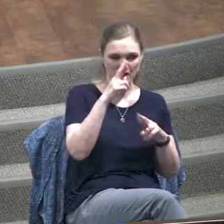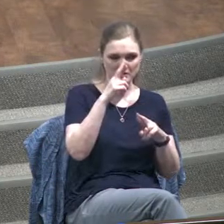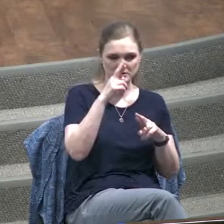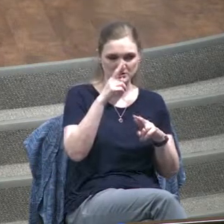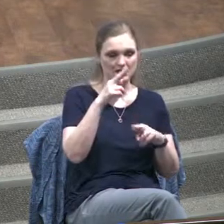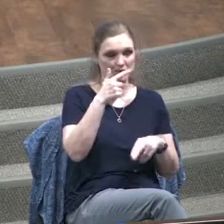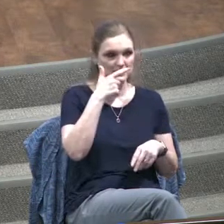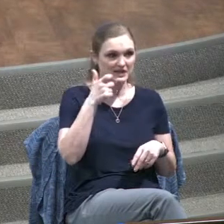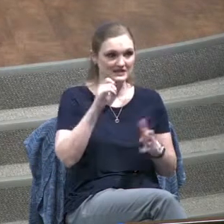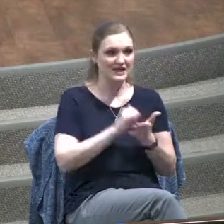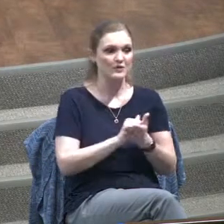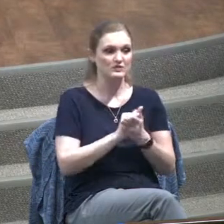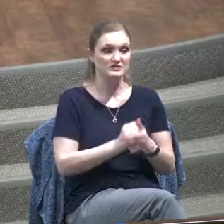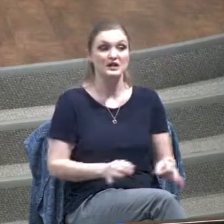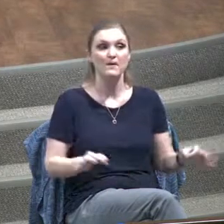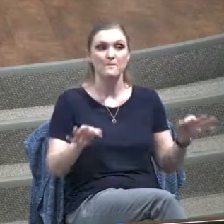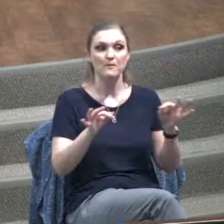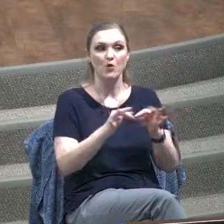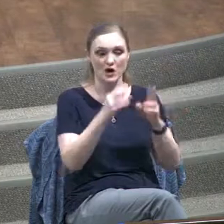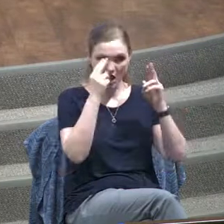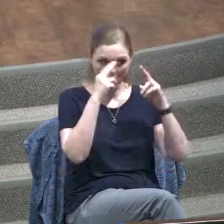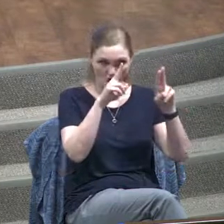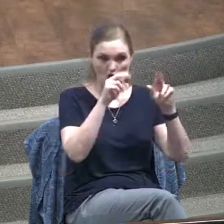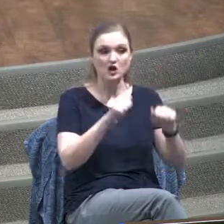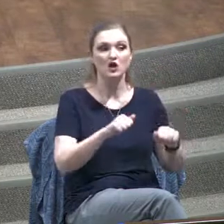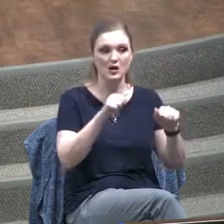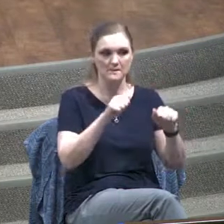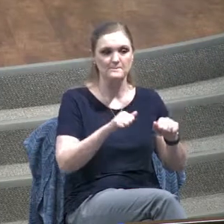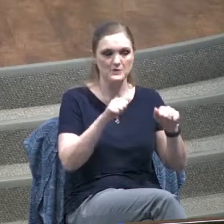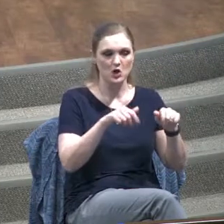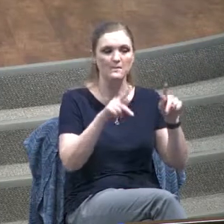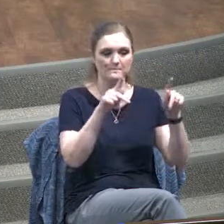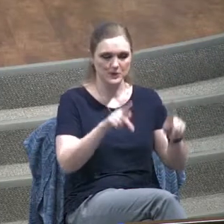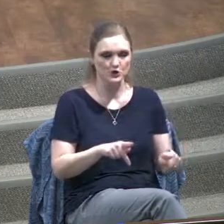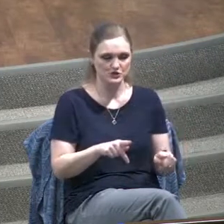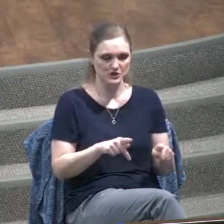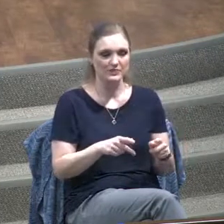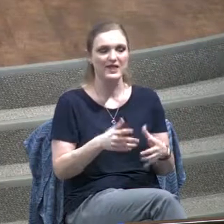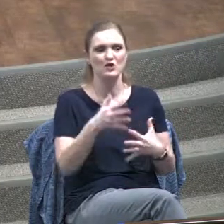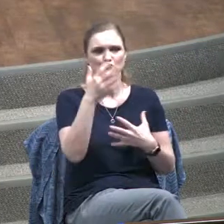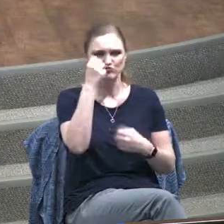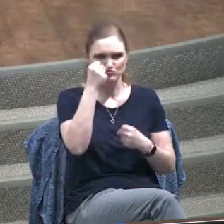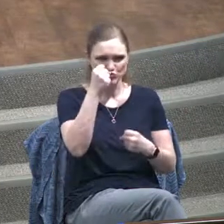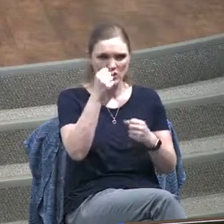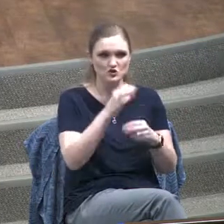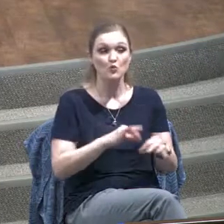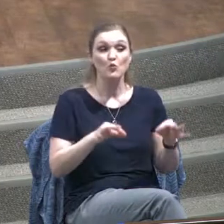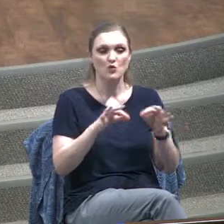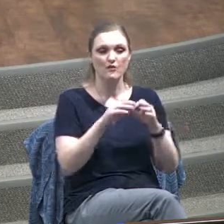of great honor, a man of great trust.